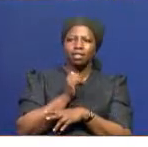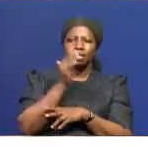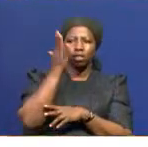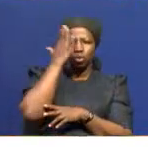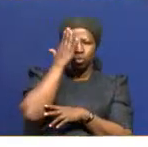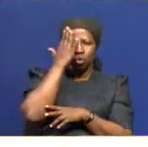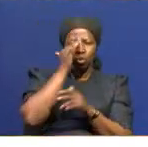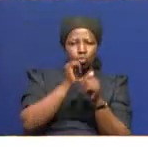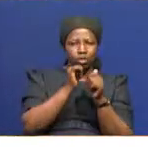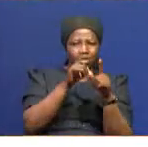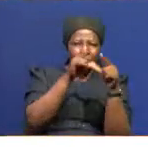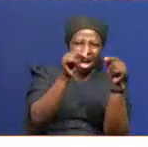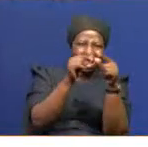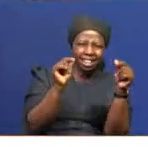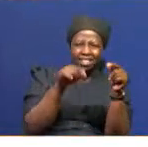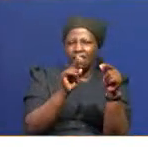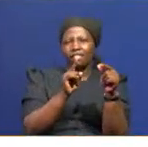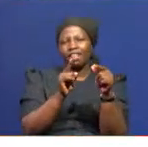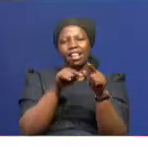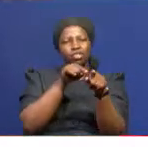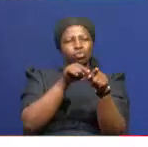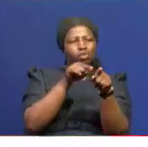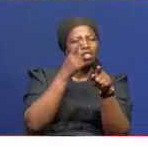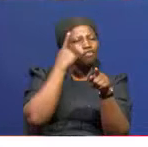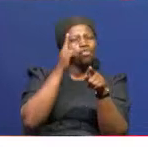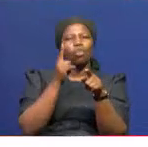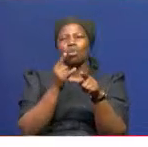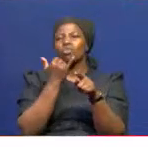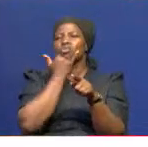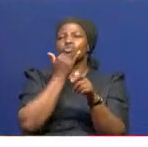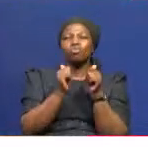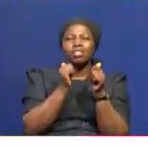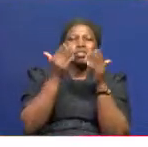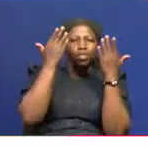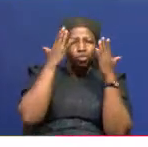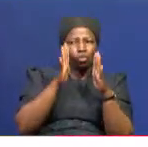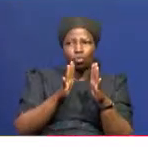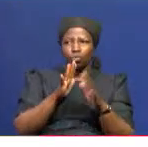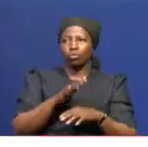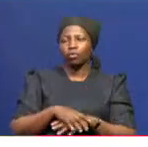of. And finally, I would ask